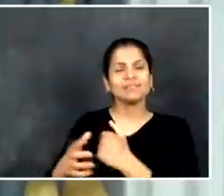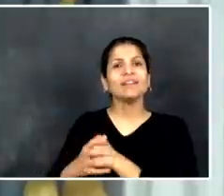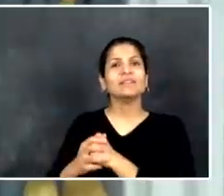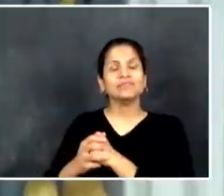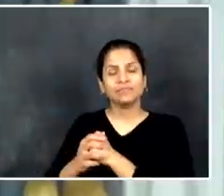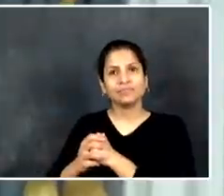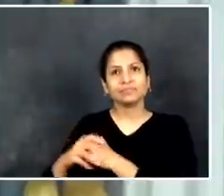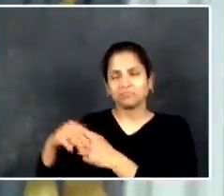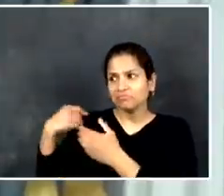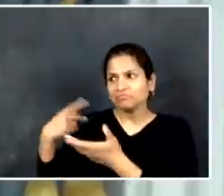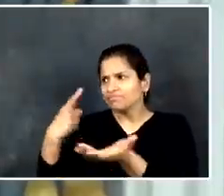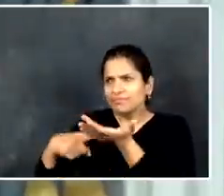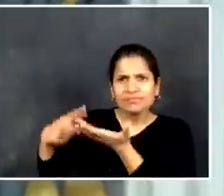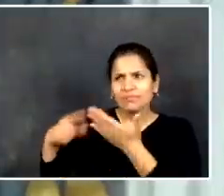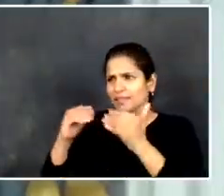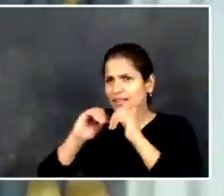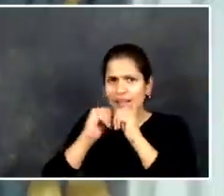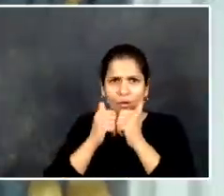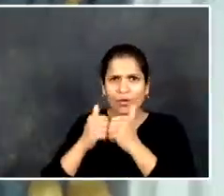and roboticists